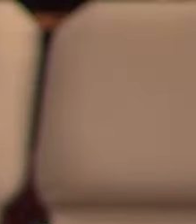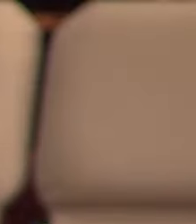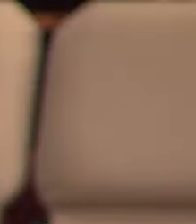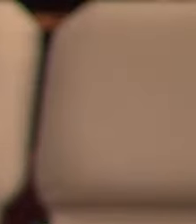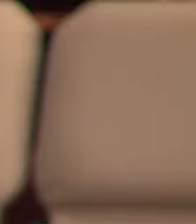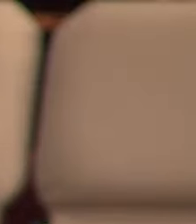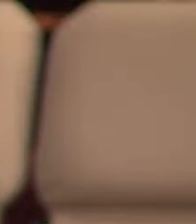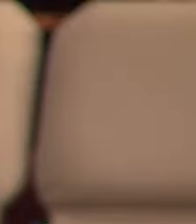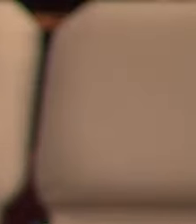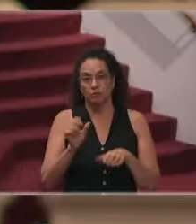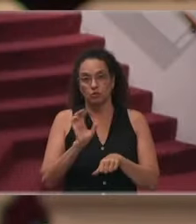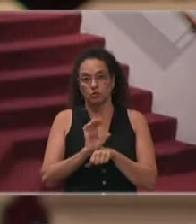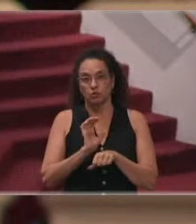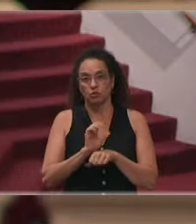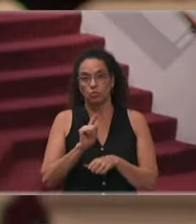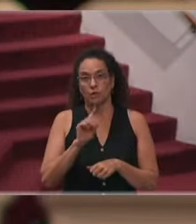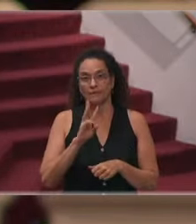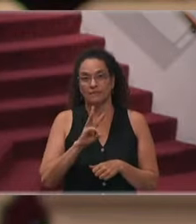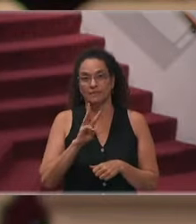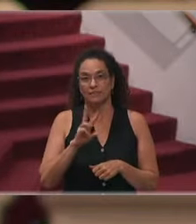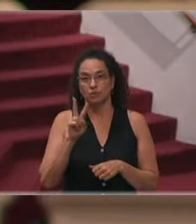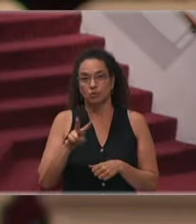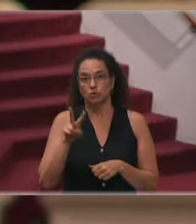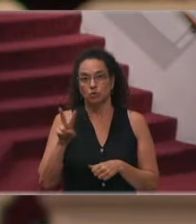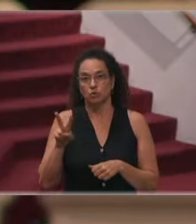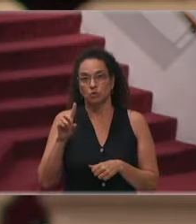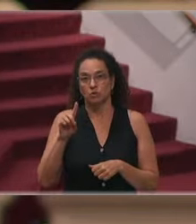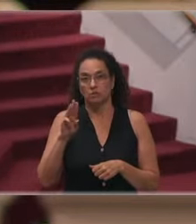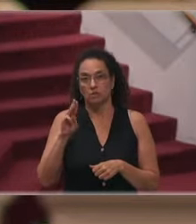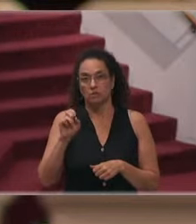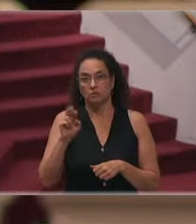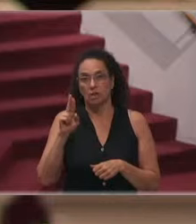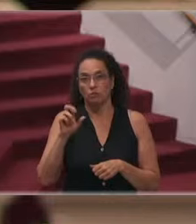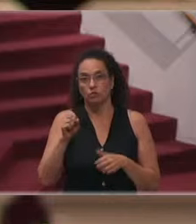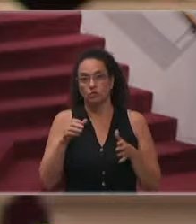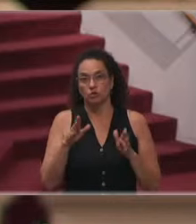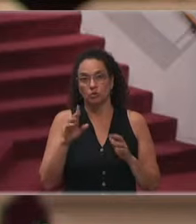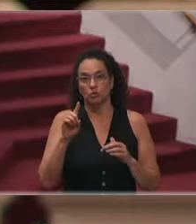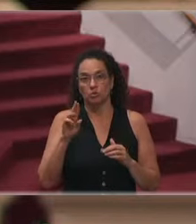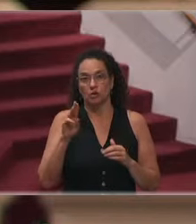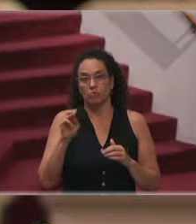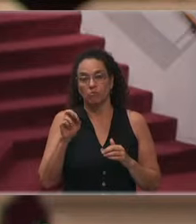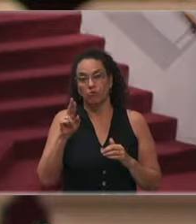Church, 16622 Dumfries Road, Dumfries, Virginia,